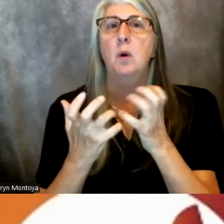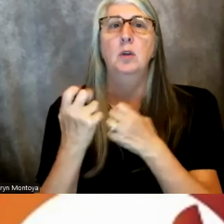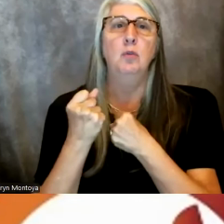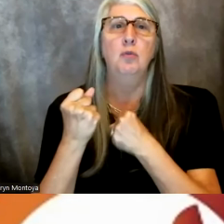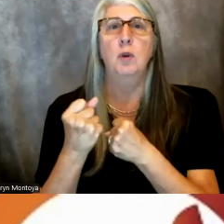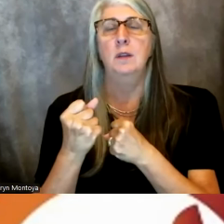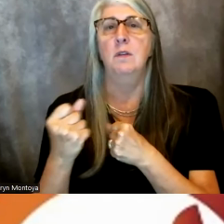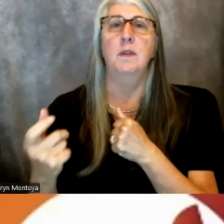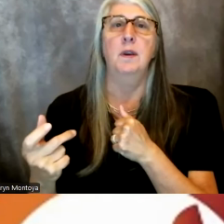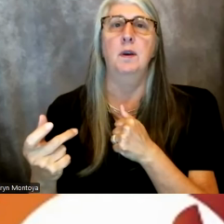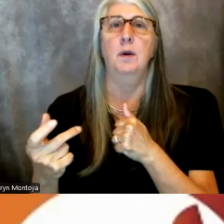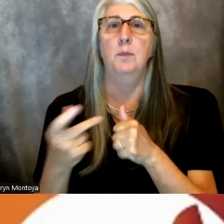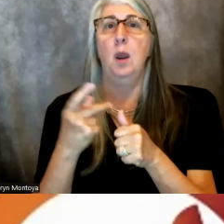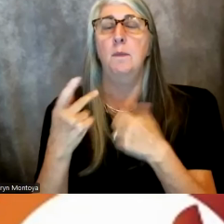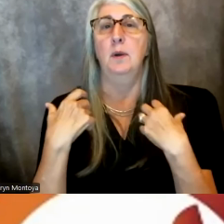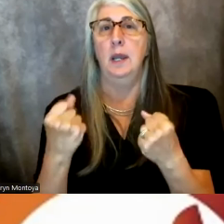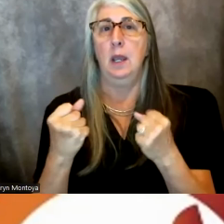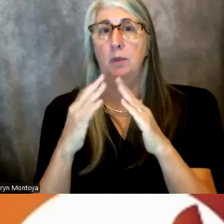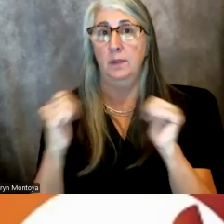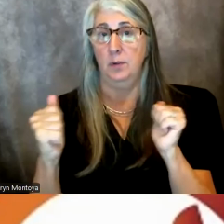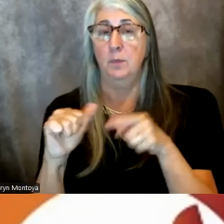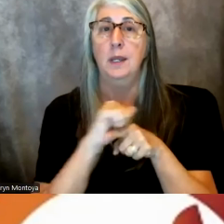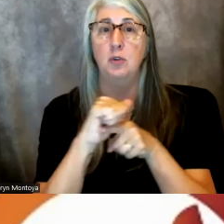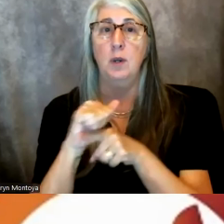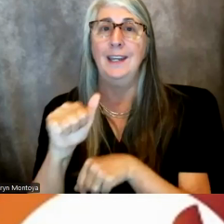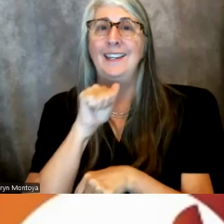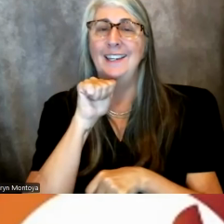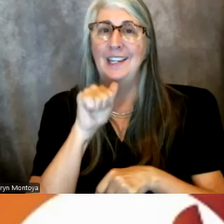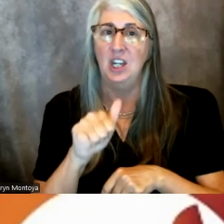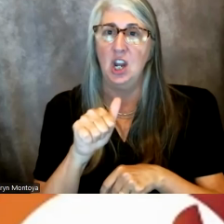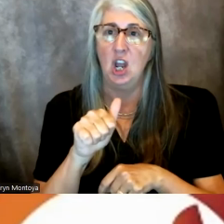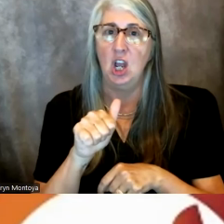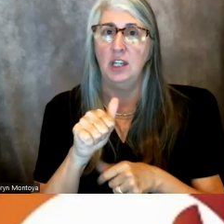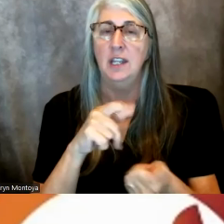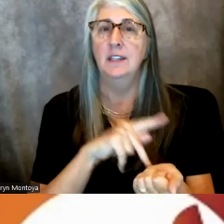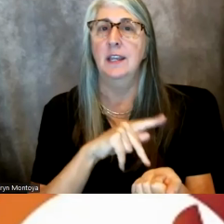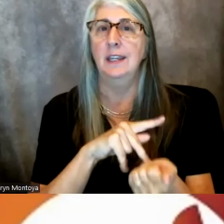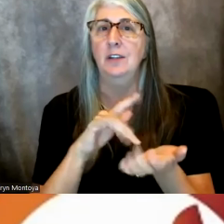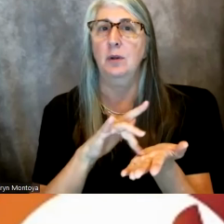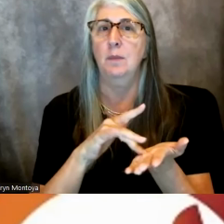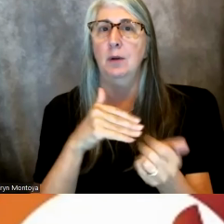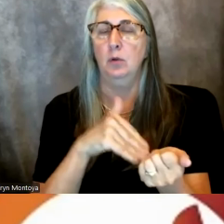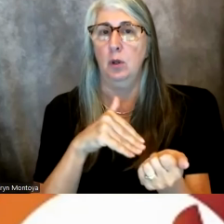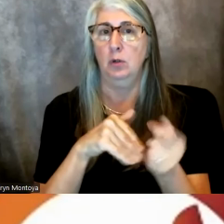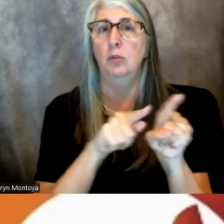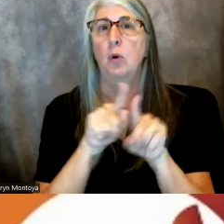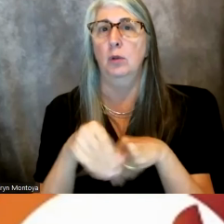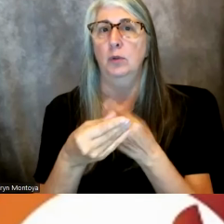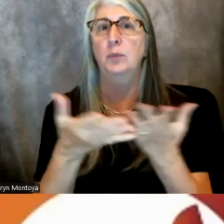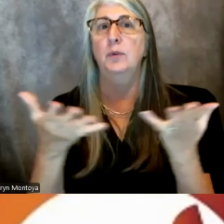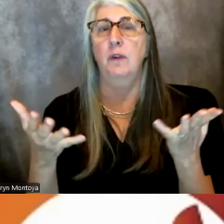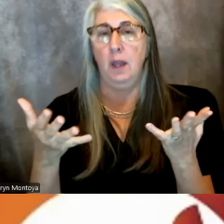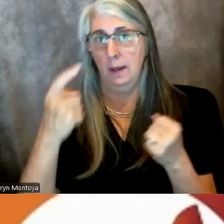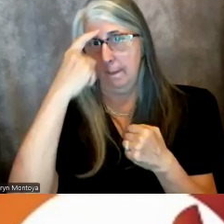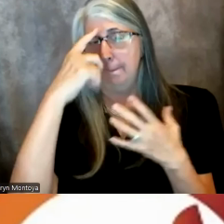healthcare system by training psychiatric medical doctors to also provide some mental